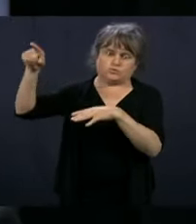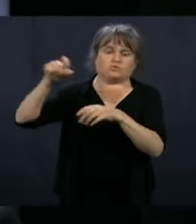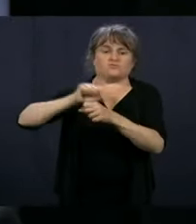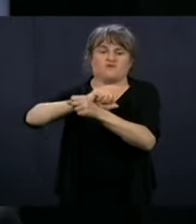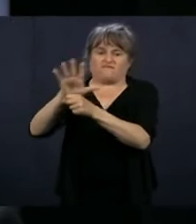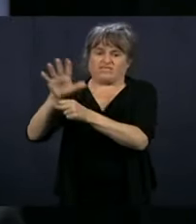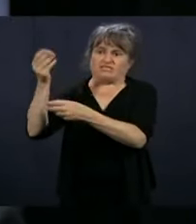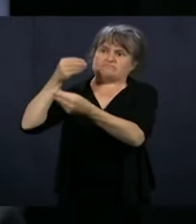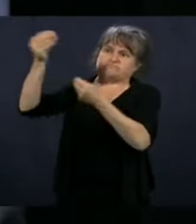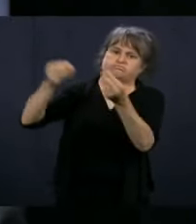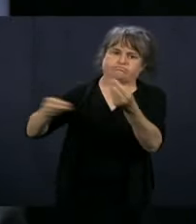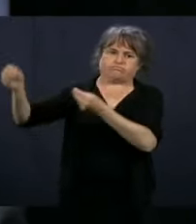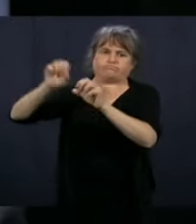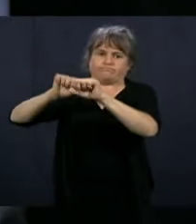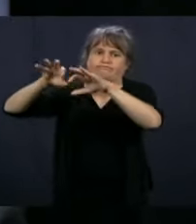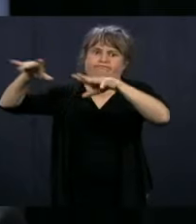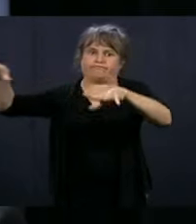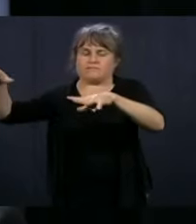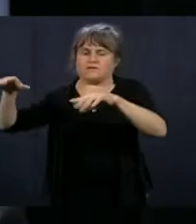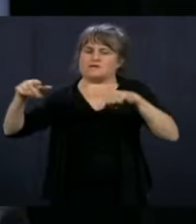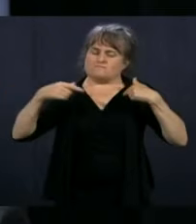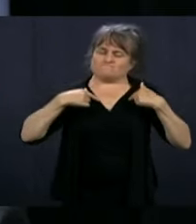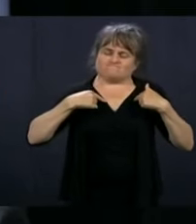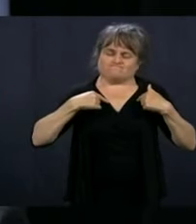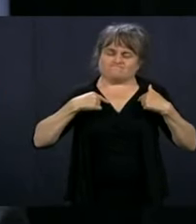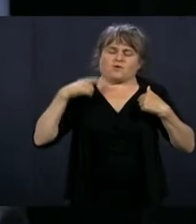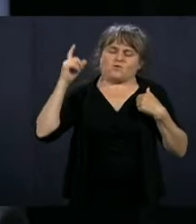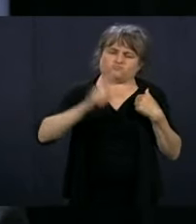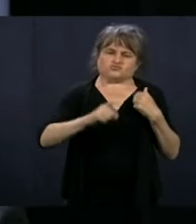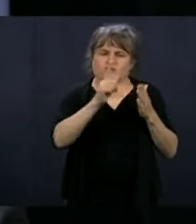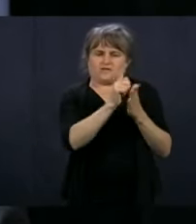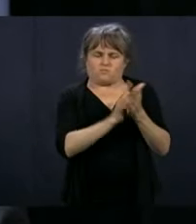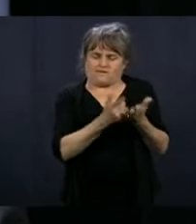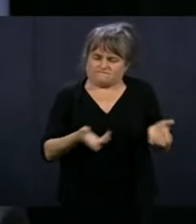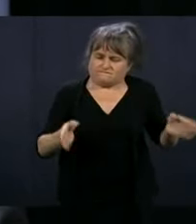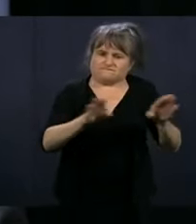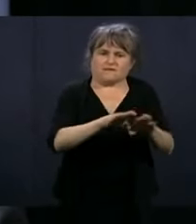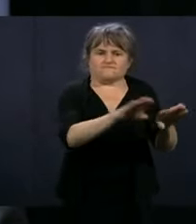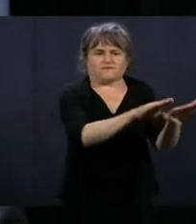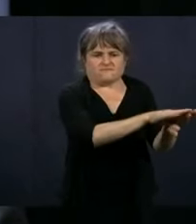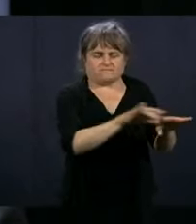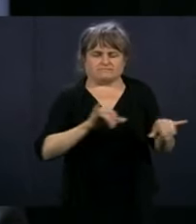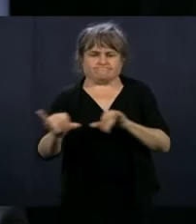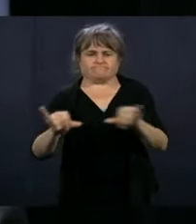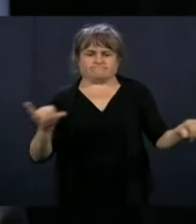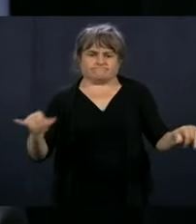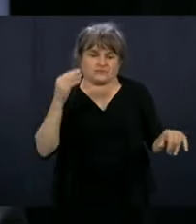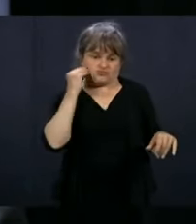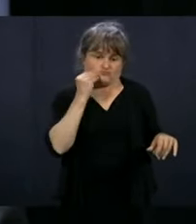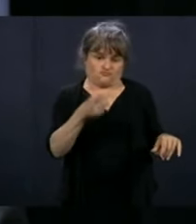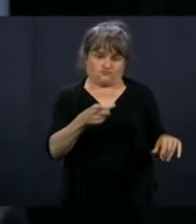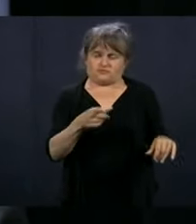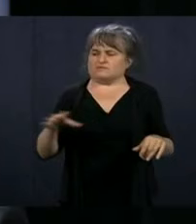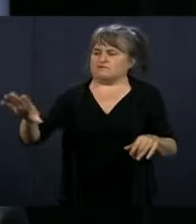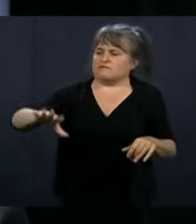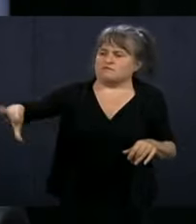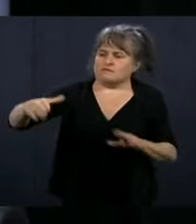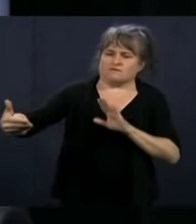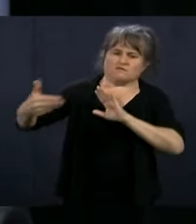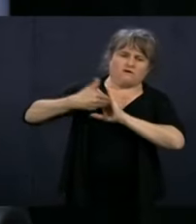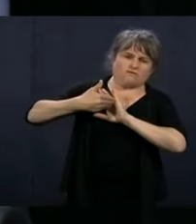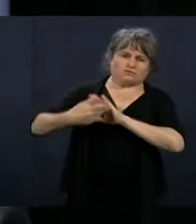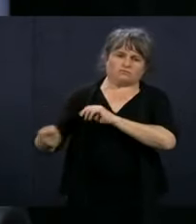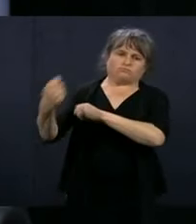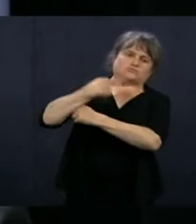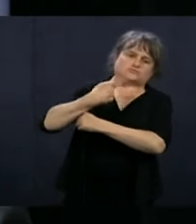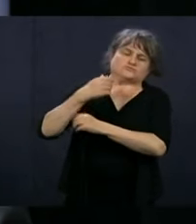speed. We had to make sure that we could confine as many people as possible in order to